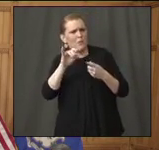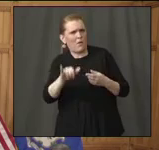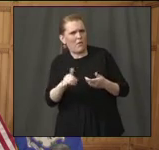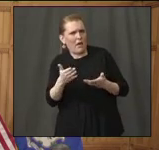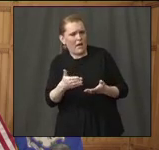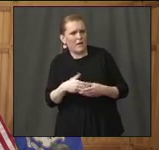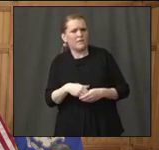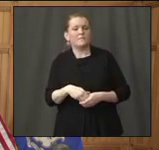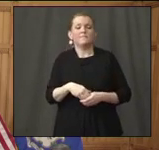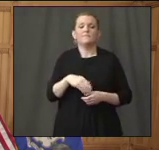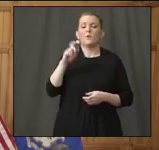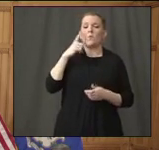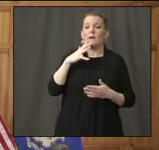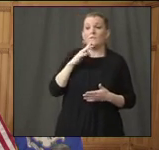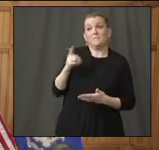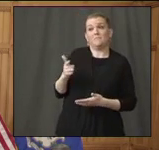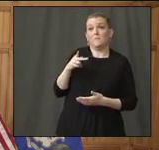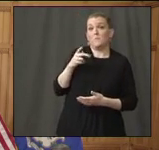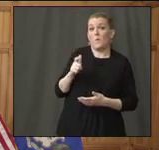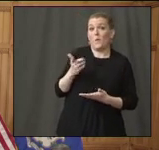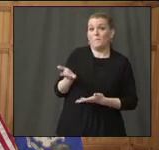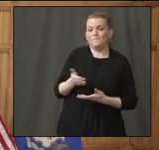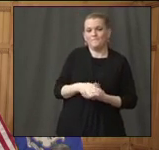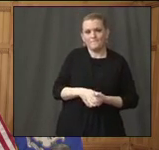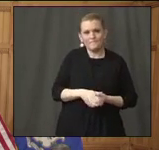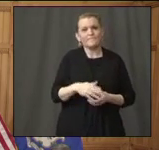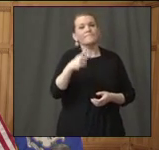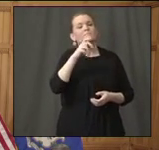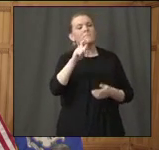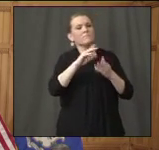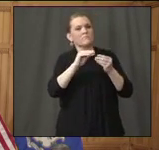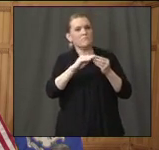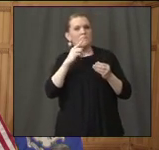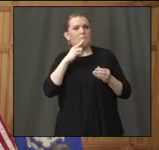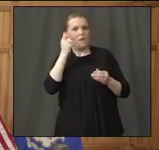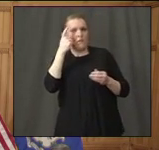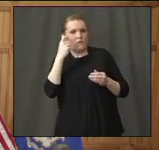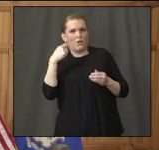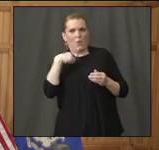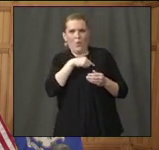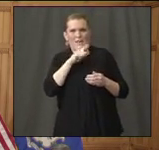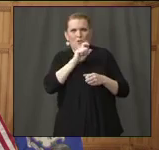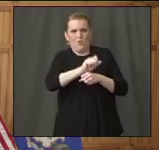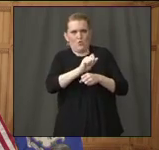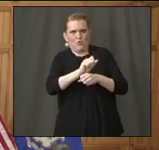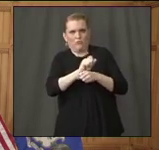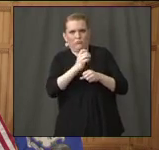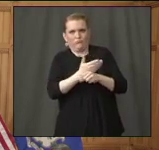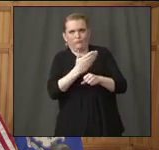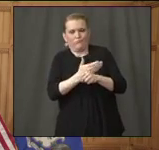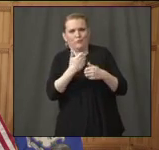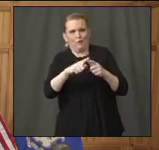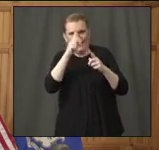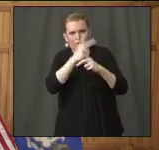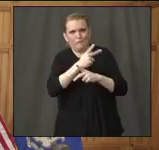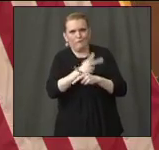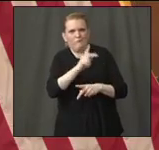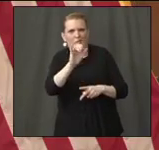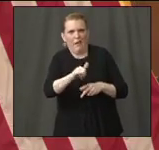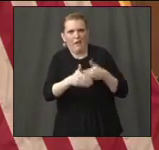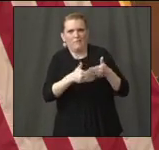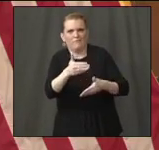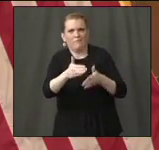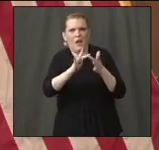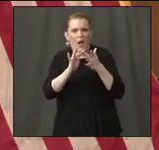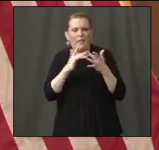are working on. As you know, under our executive order powers that we have right now, we will have to take those further actions. I was